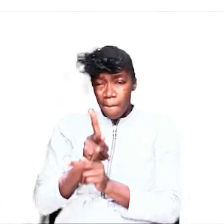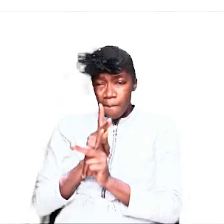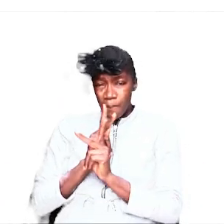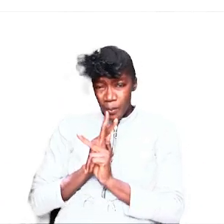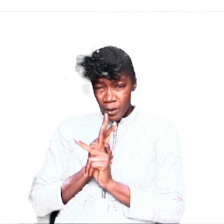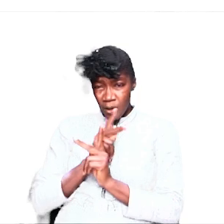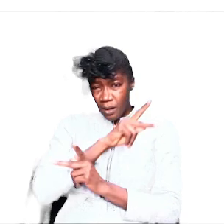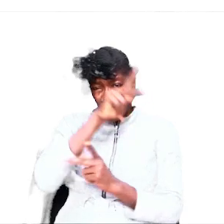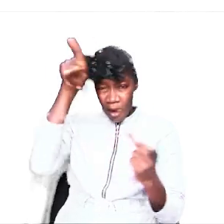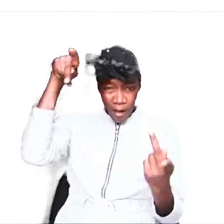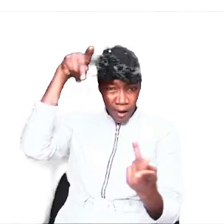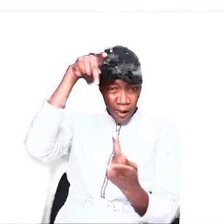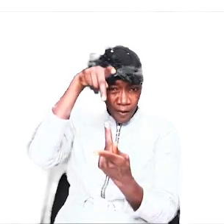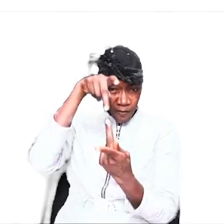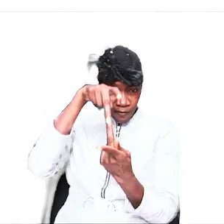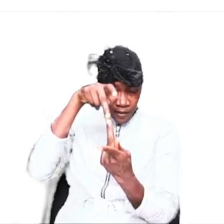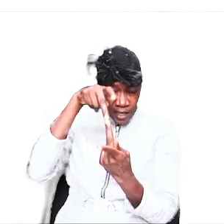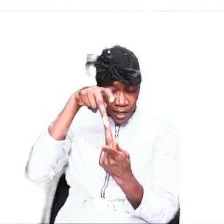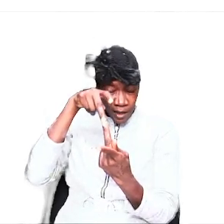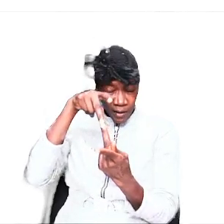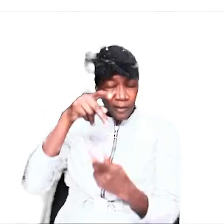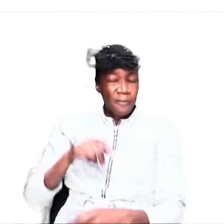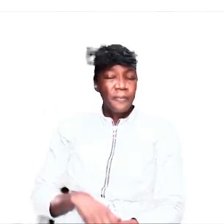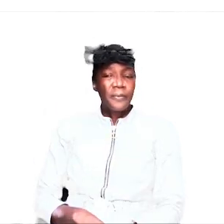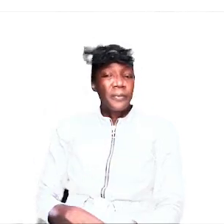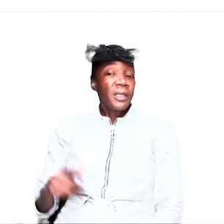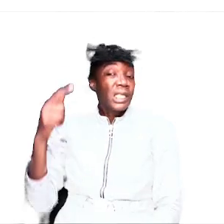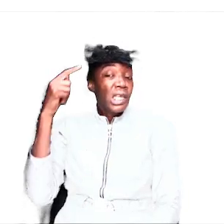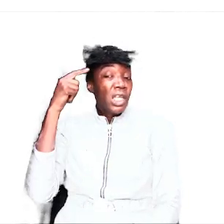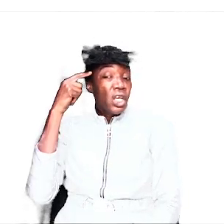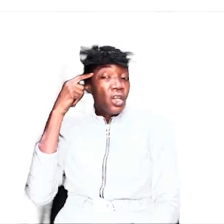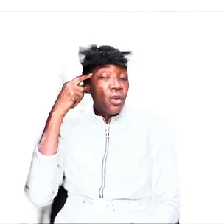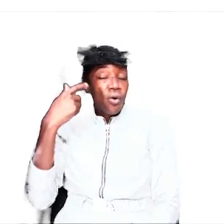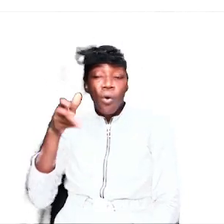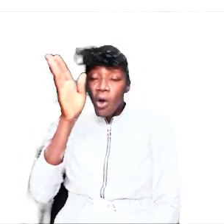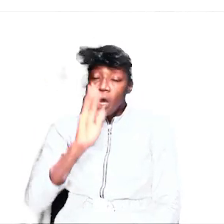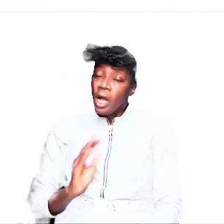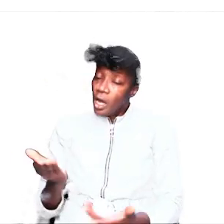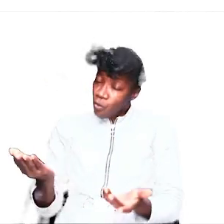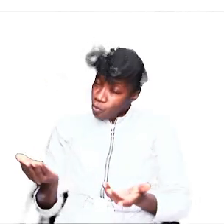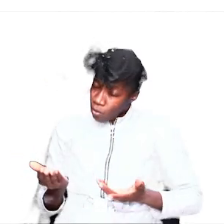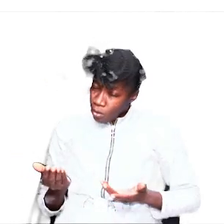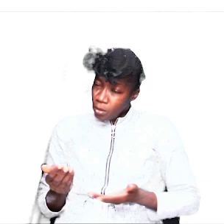see, when you know that God requires certain things,